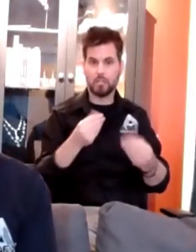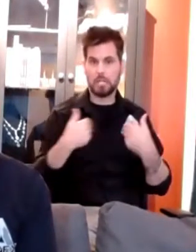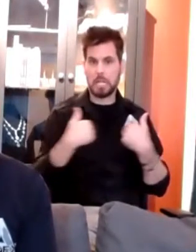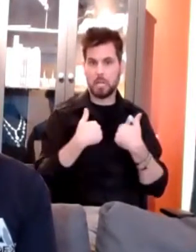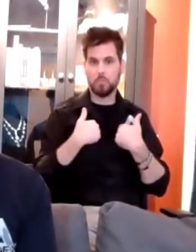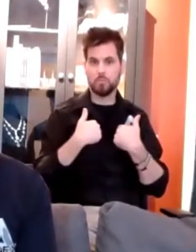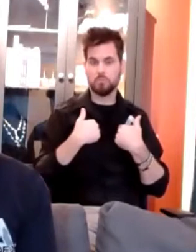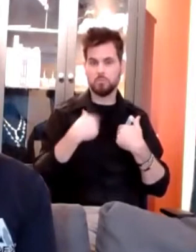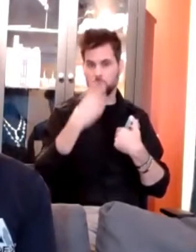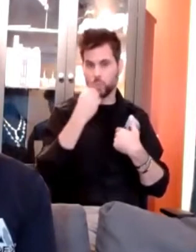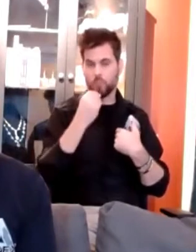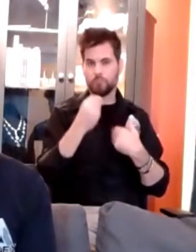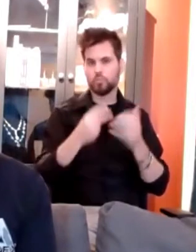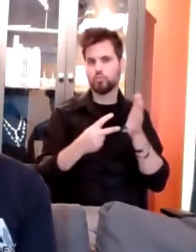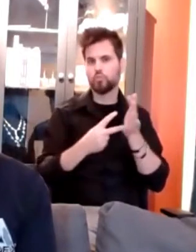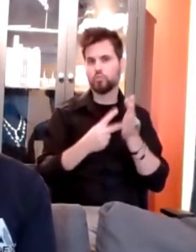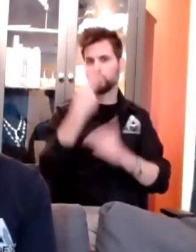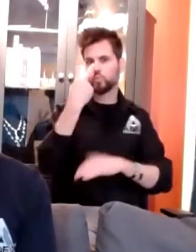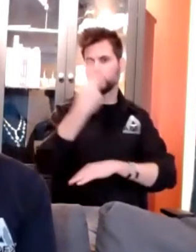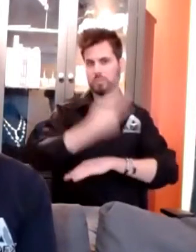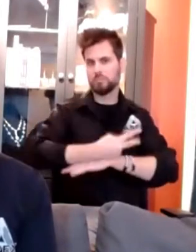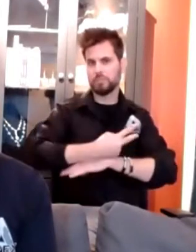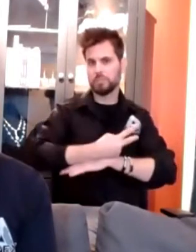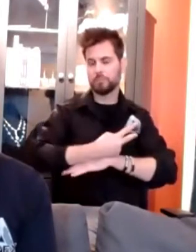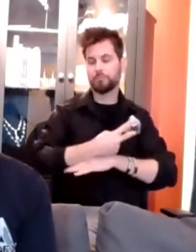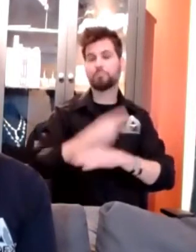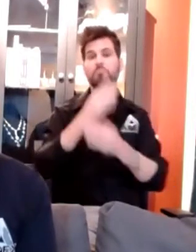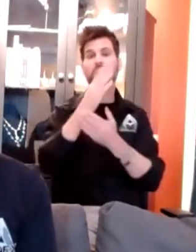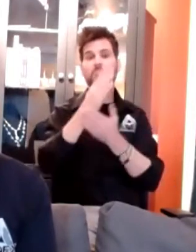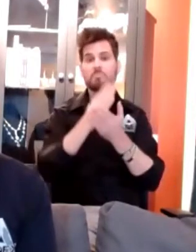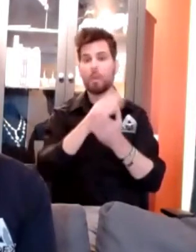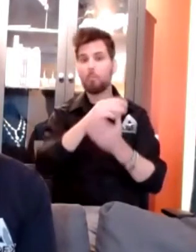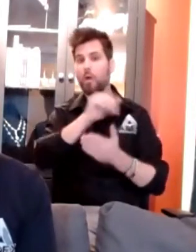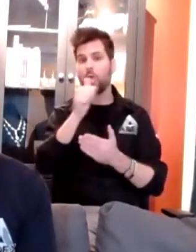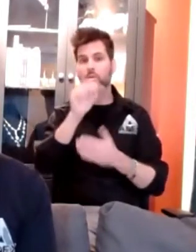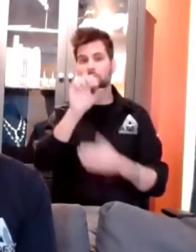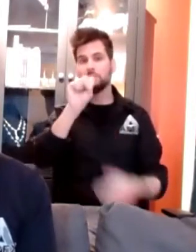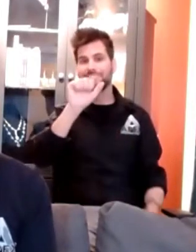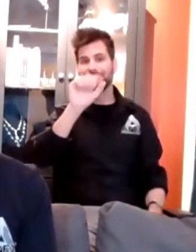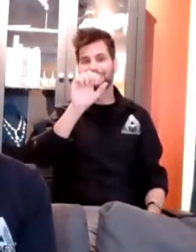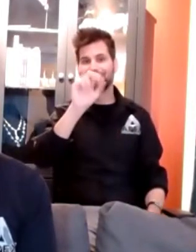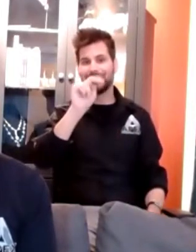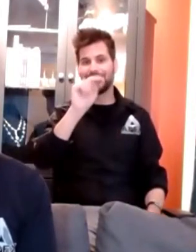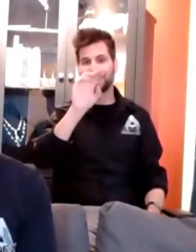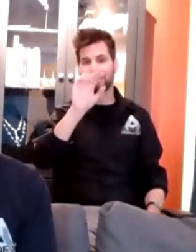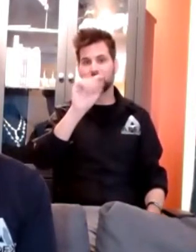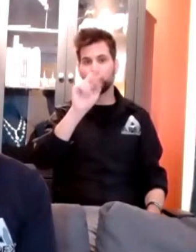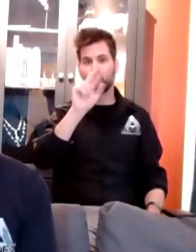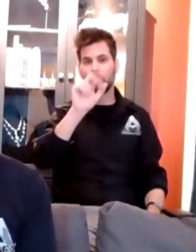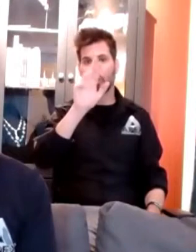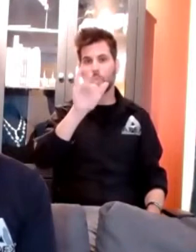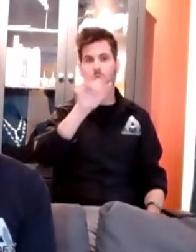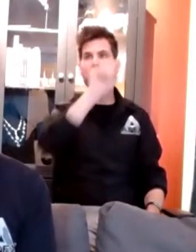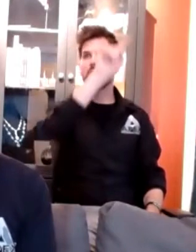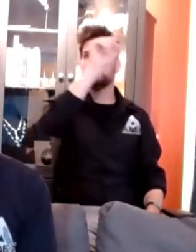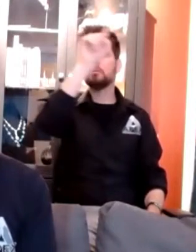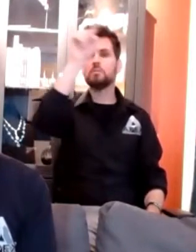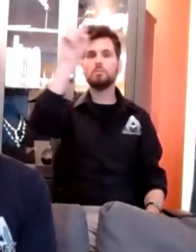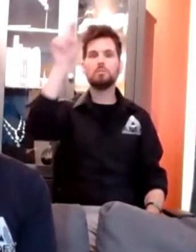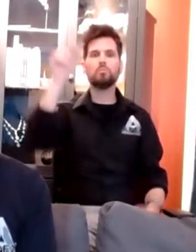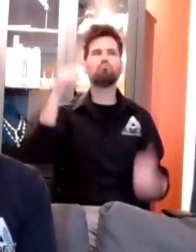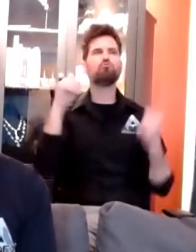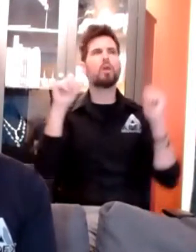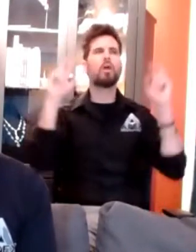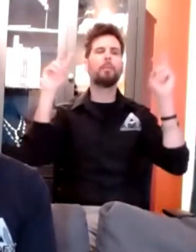sanctuaries in the country who, they try to emulate the wild wolf's diet in captivity. And